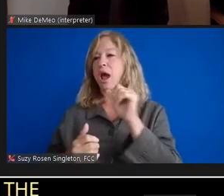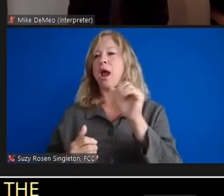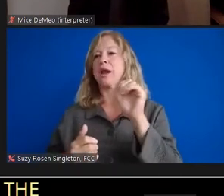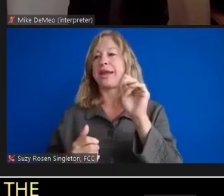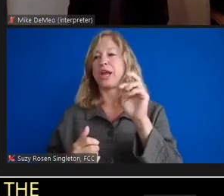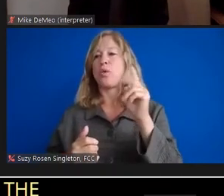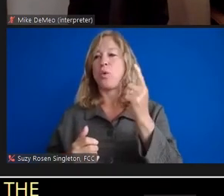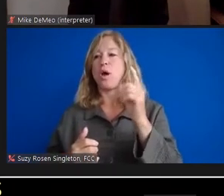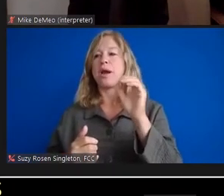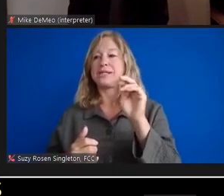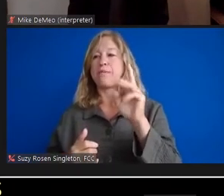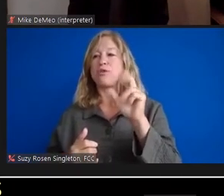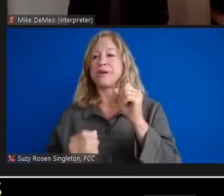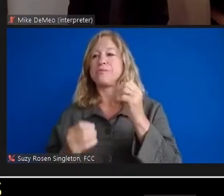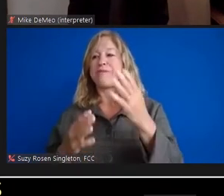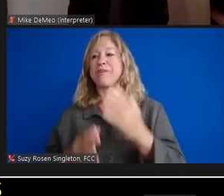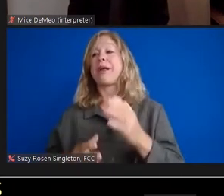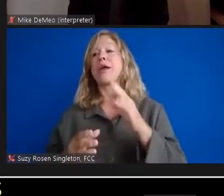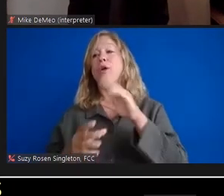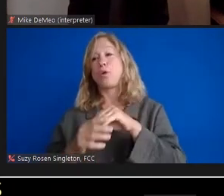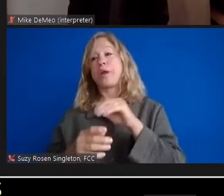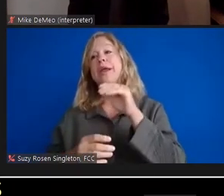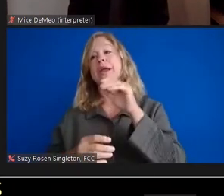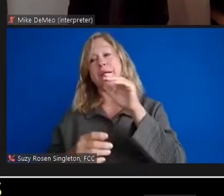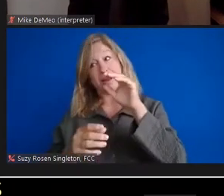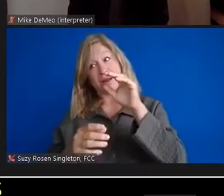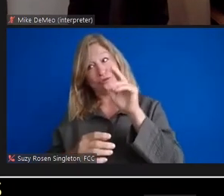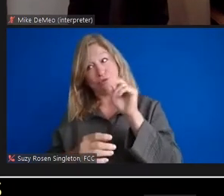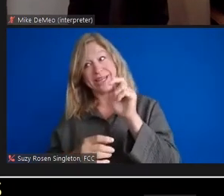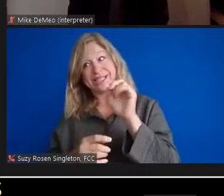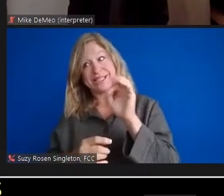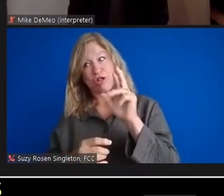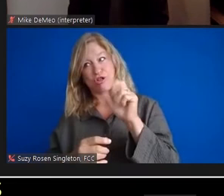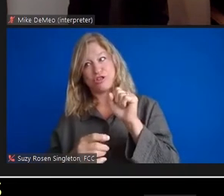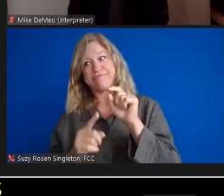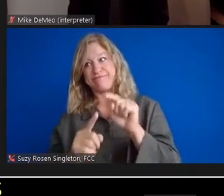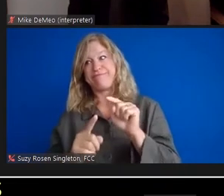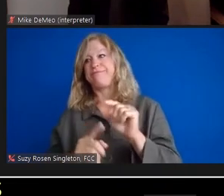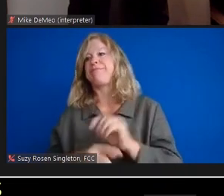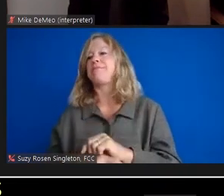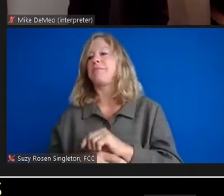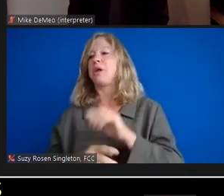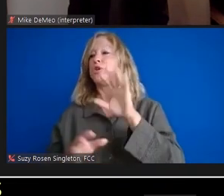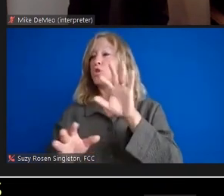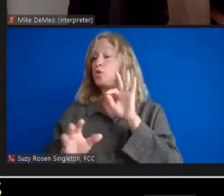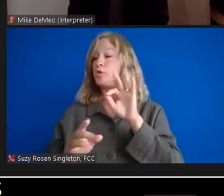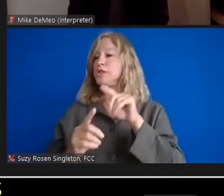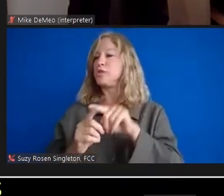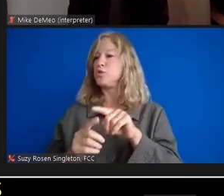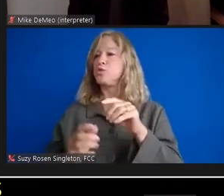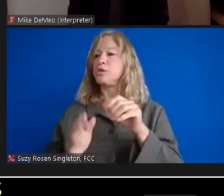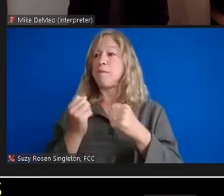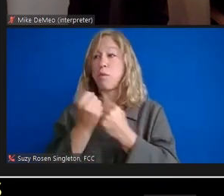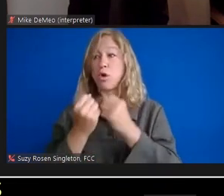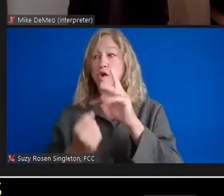30th, 2021, each non-tier one CMRS provider, including